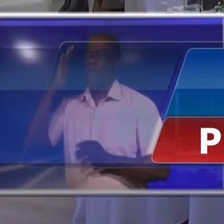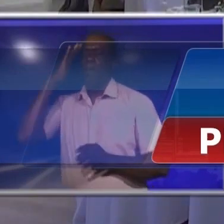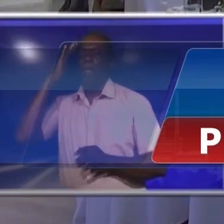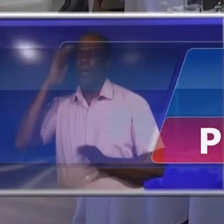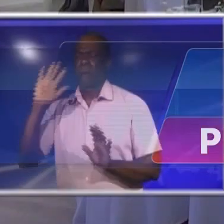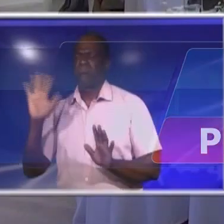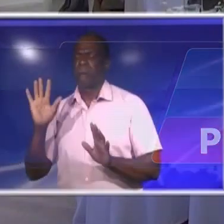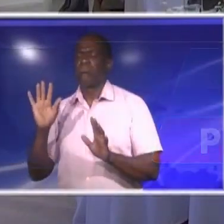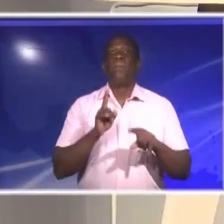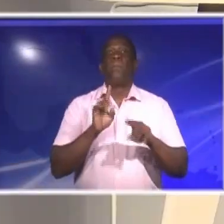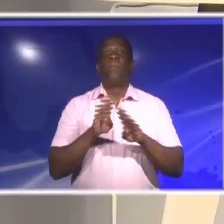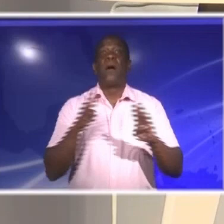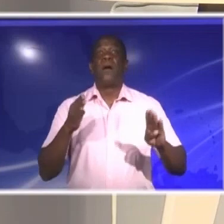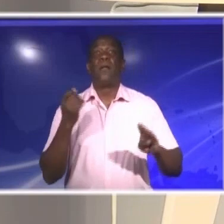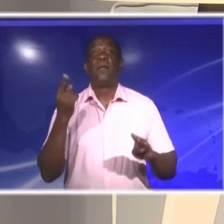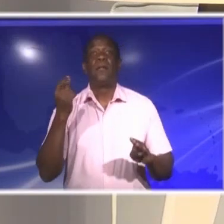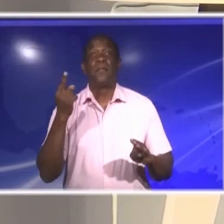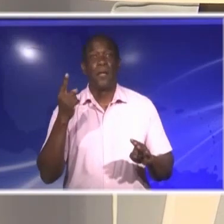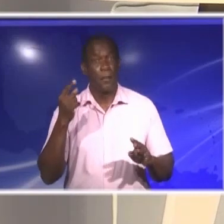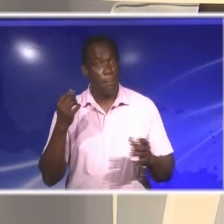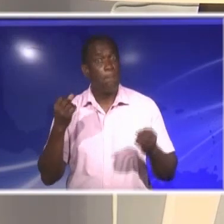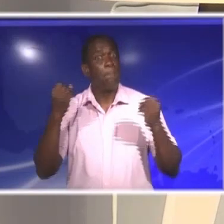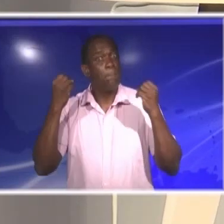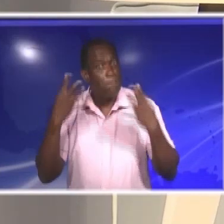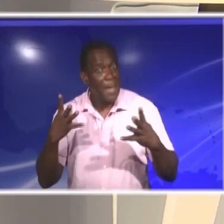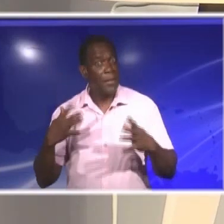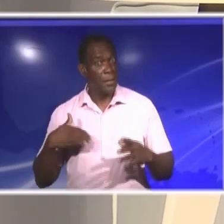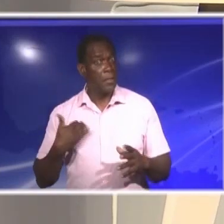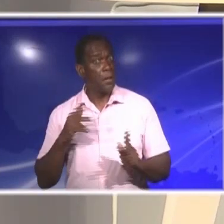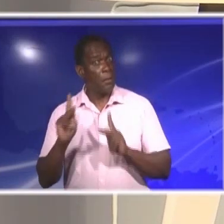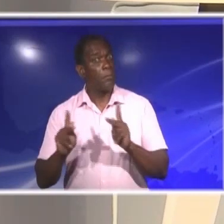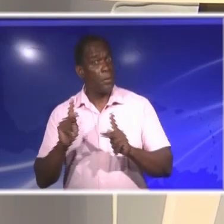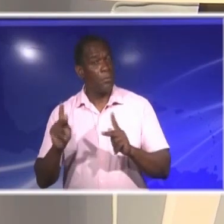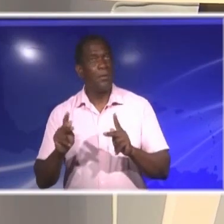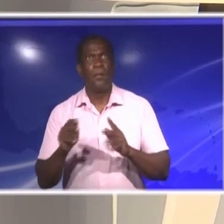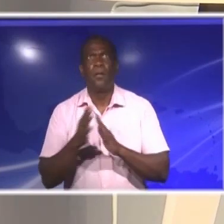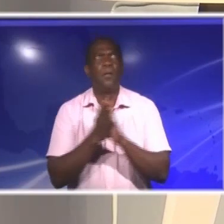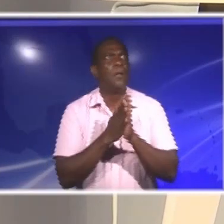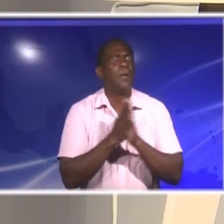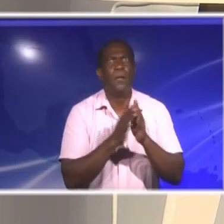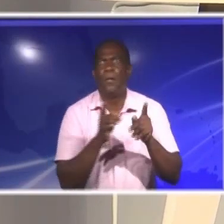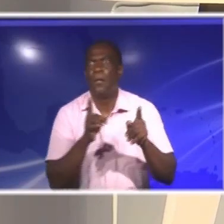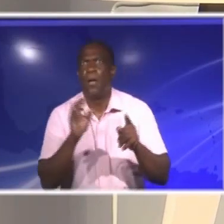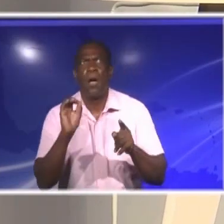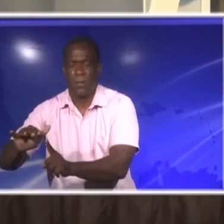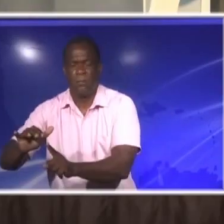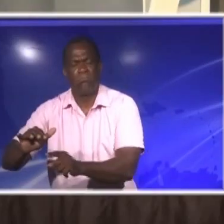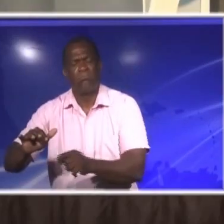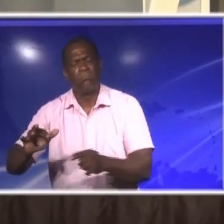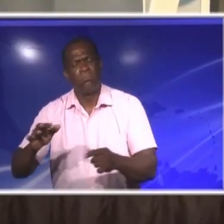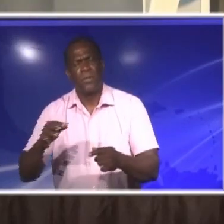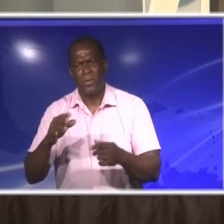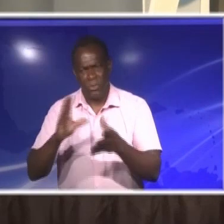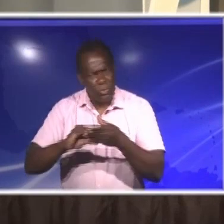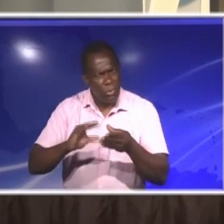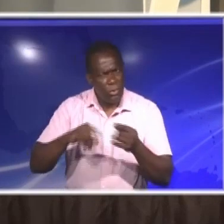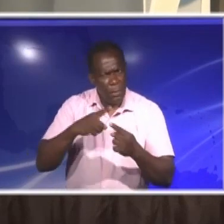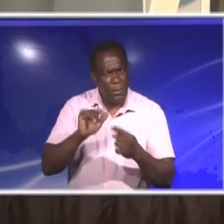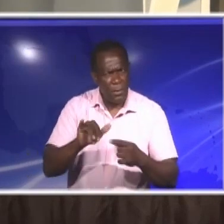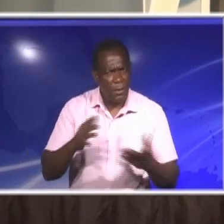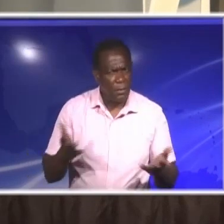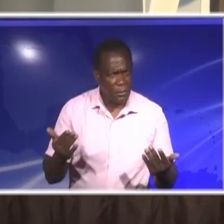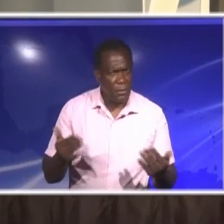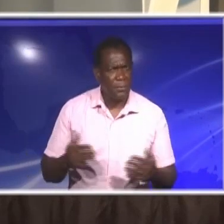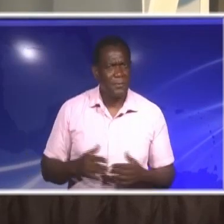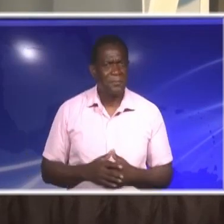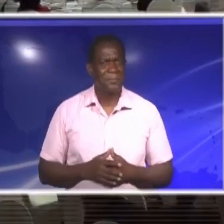granted. Meanwhile, Prime Minister of St. Vincent and the Grenadines, Dr. Ralph Gonzalez, said there's a small minority